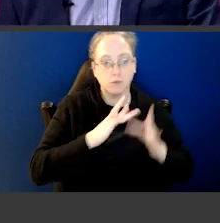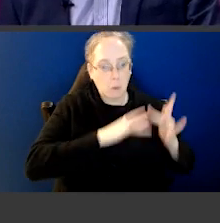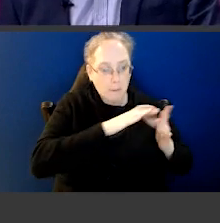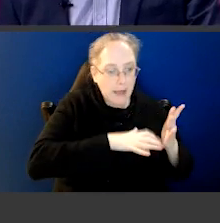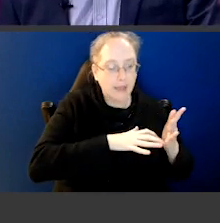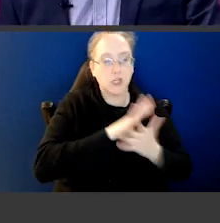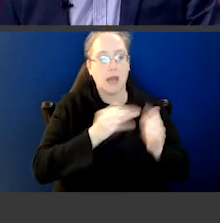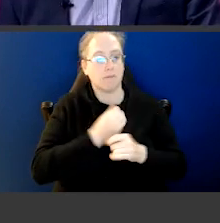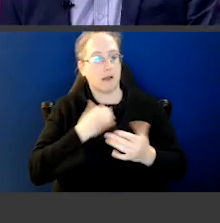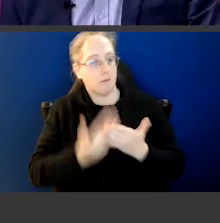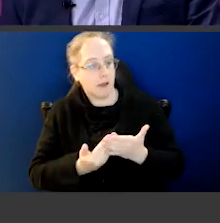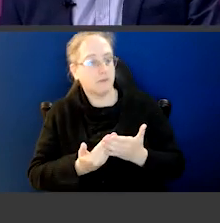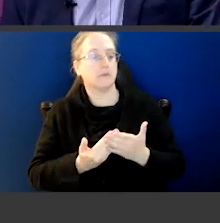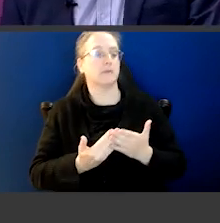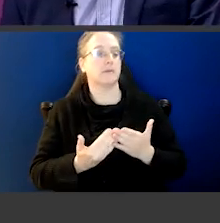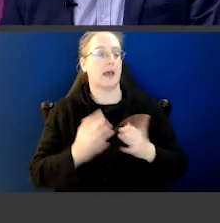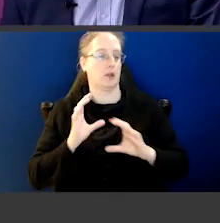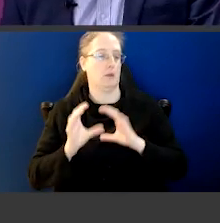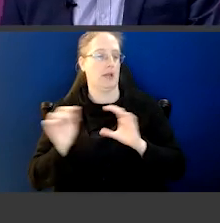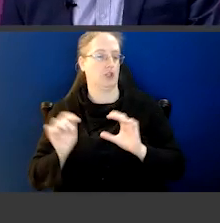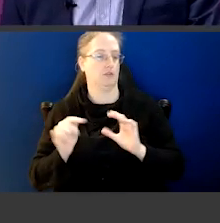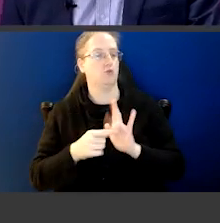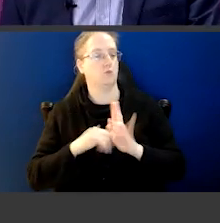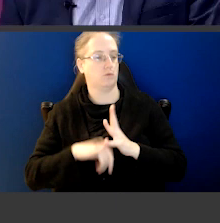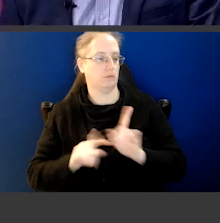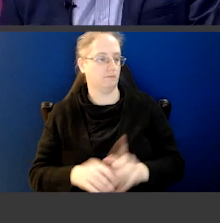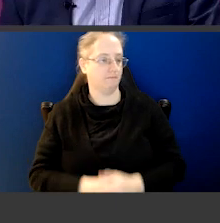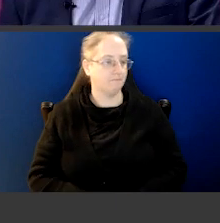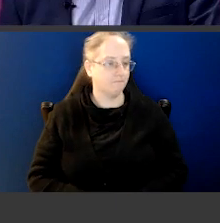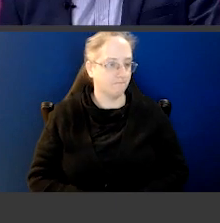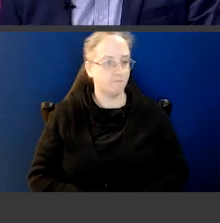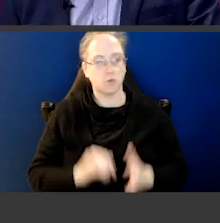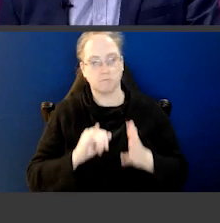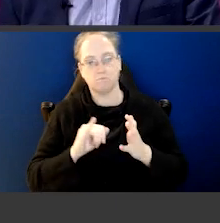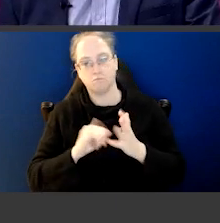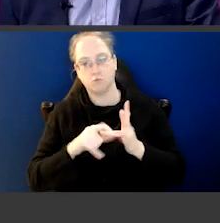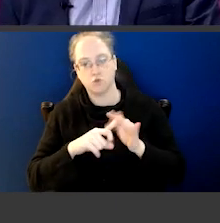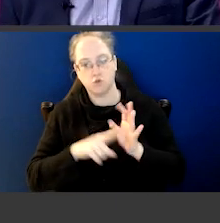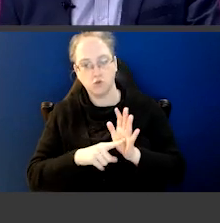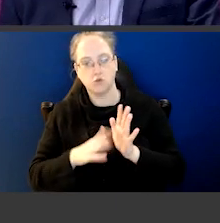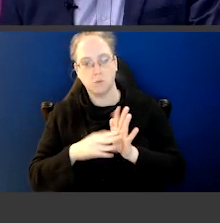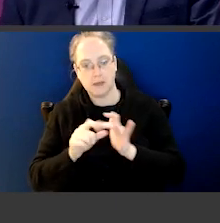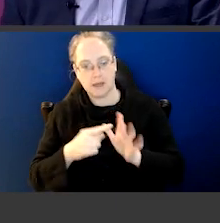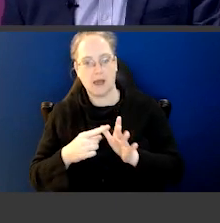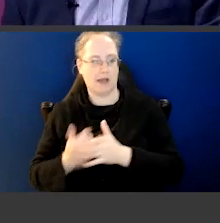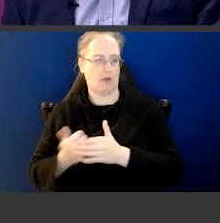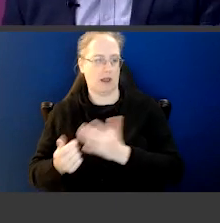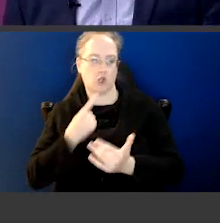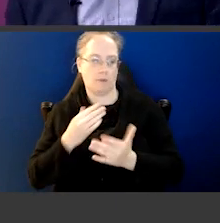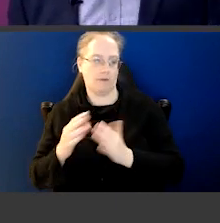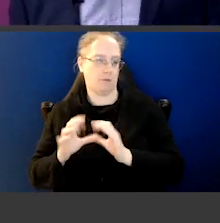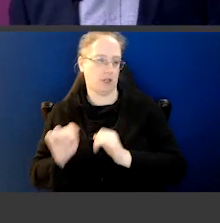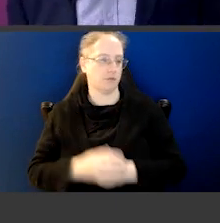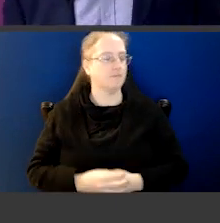website, how to make a complaint, and our communication tools that we use as well, both social media and regular type